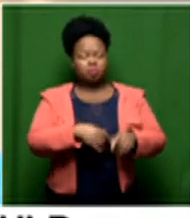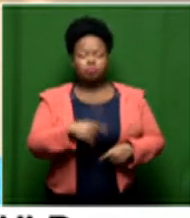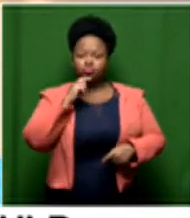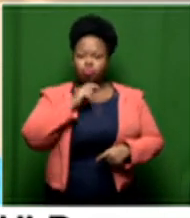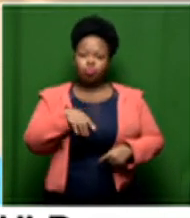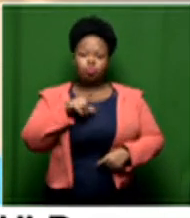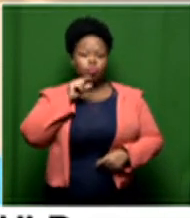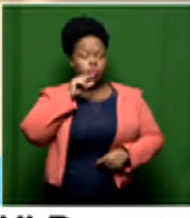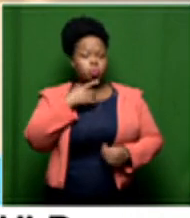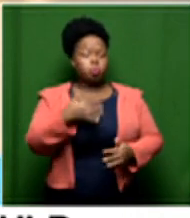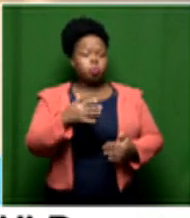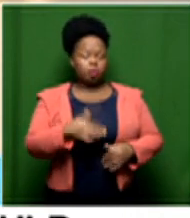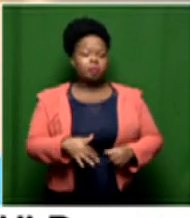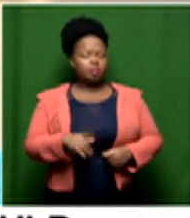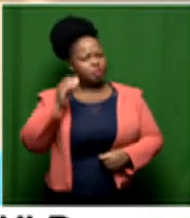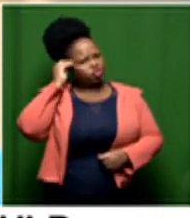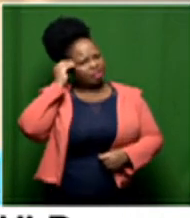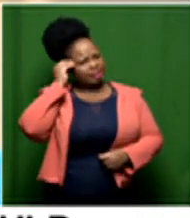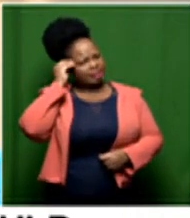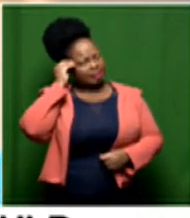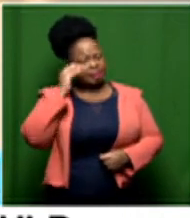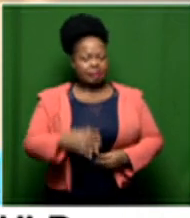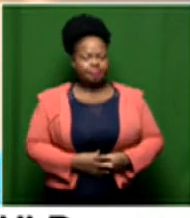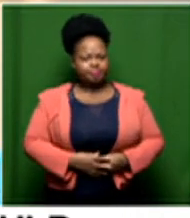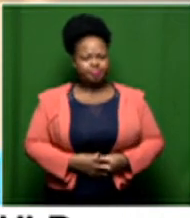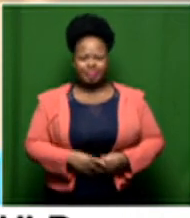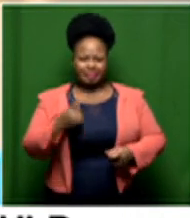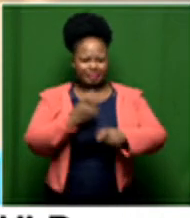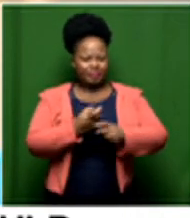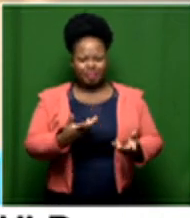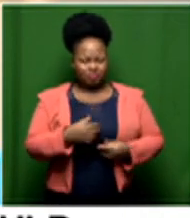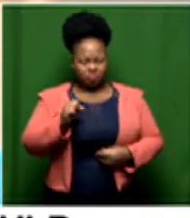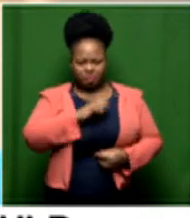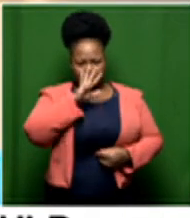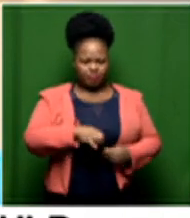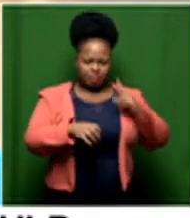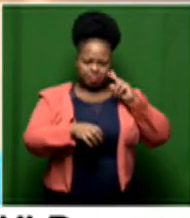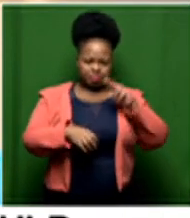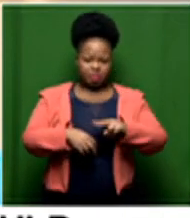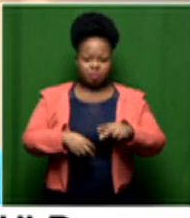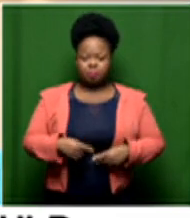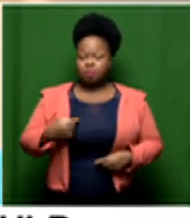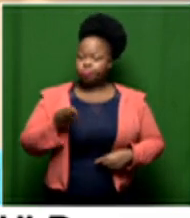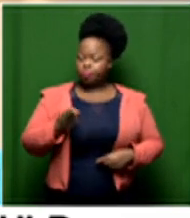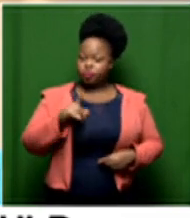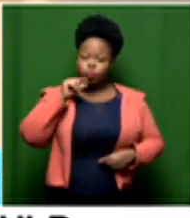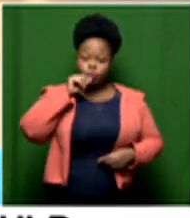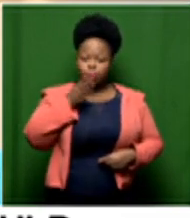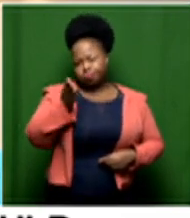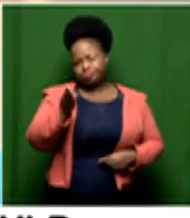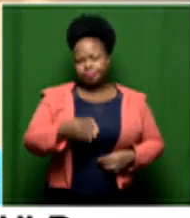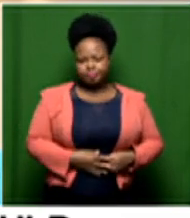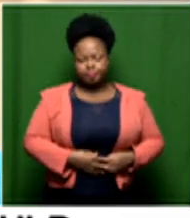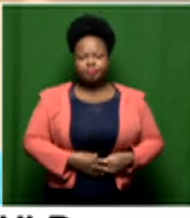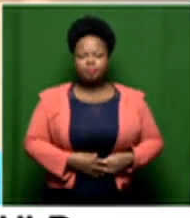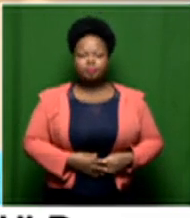really interesting read, if not a little bit, difficult to read from a South African perspective. I have put it out there on Twitter if you'd like to read it.